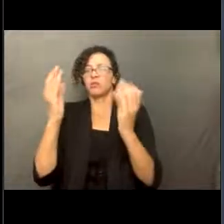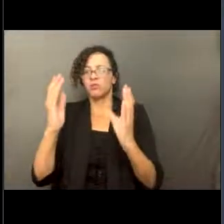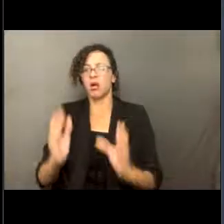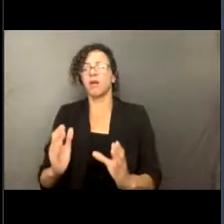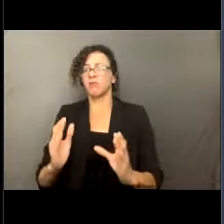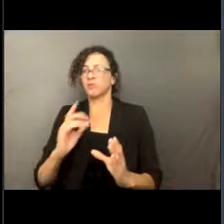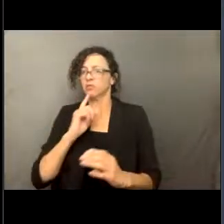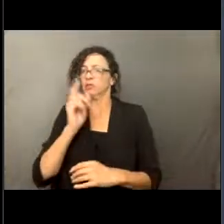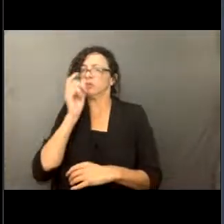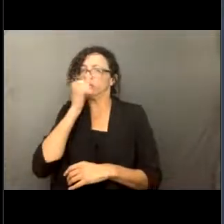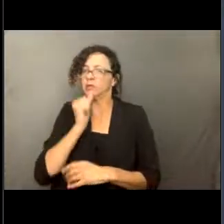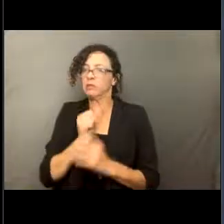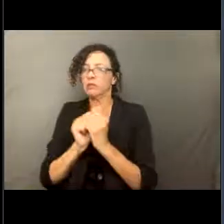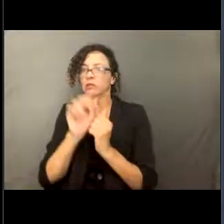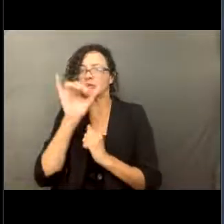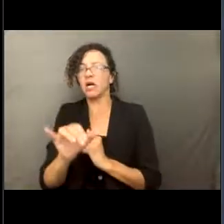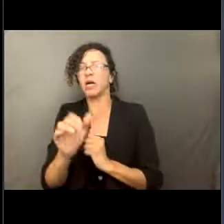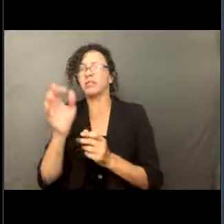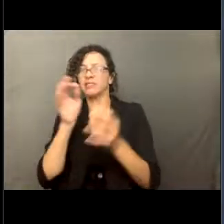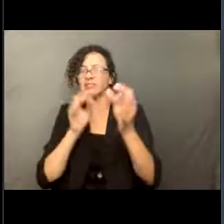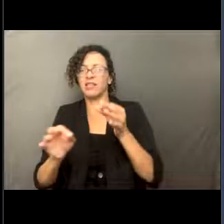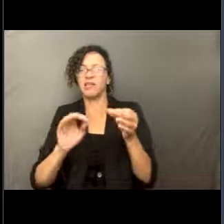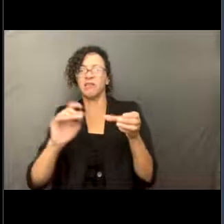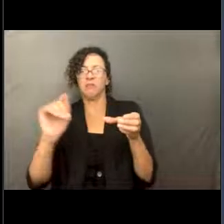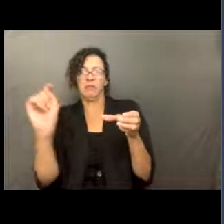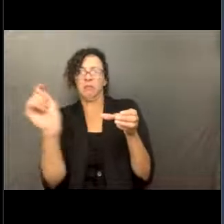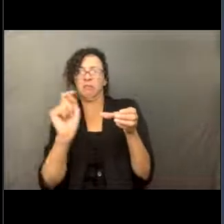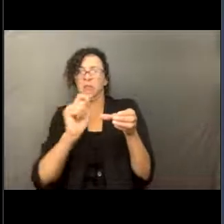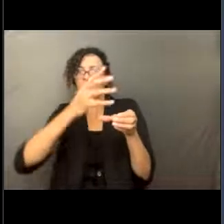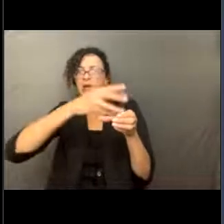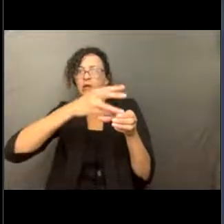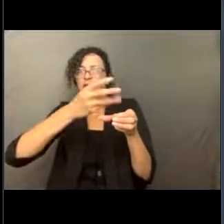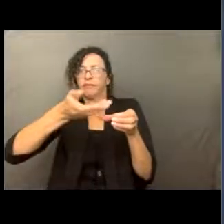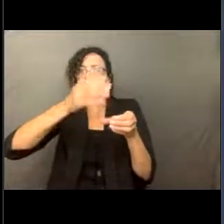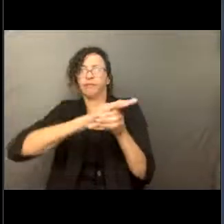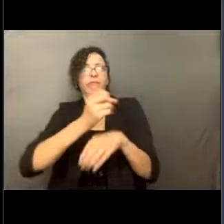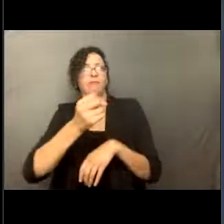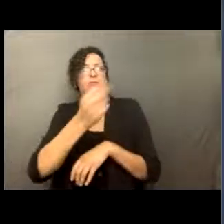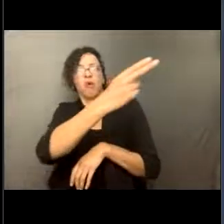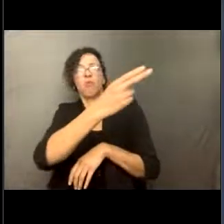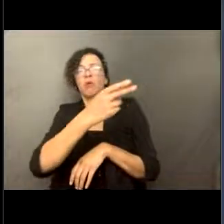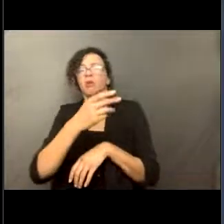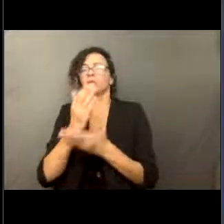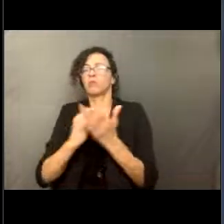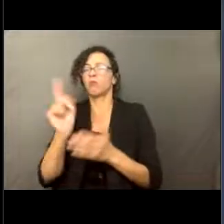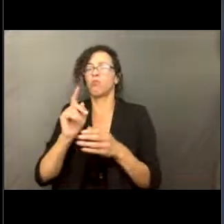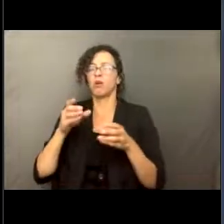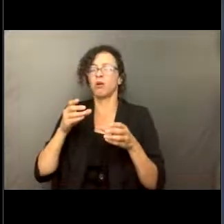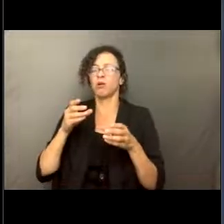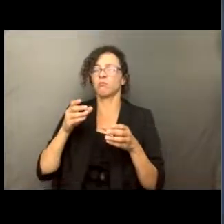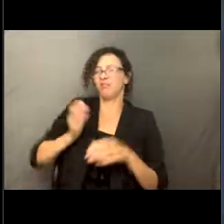whatever we can do to facilitate how that might be mandated somehow, I think would be helpful for